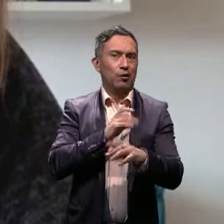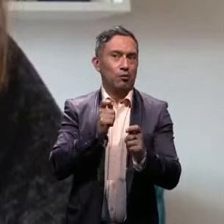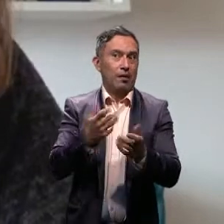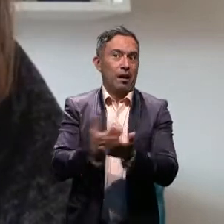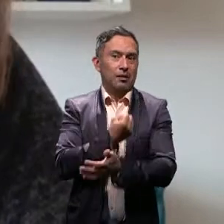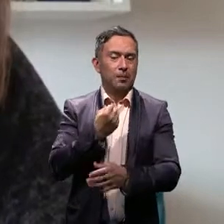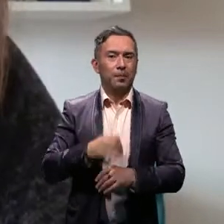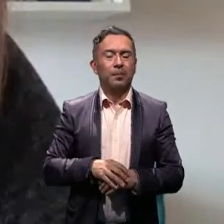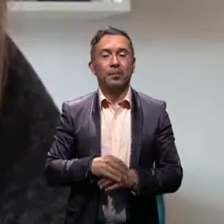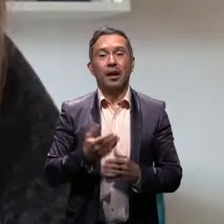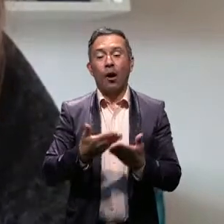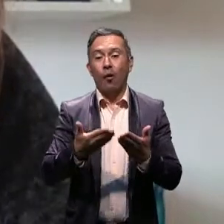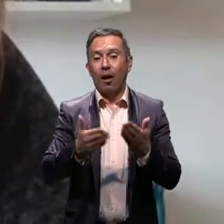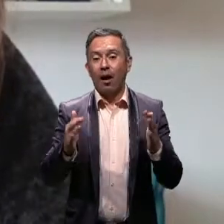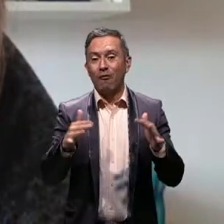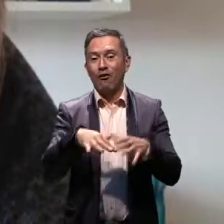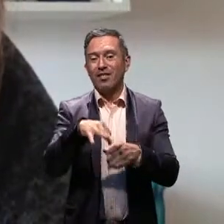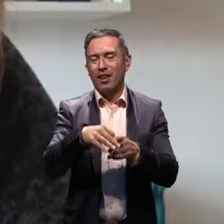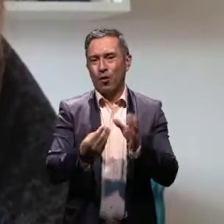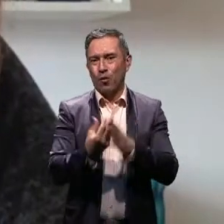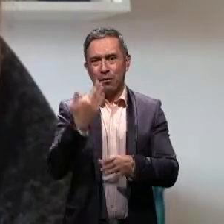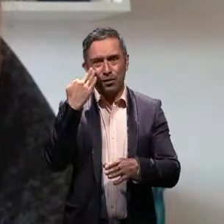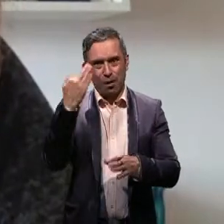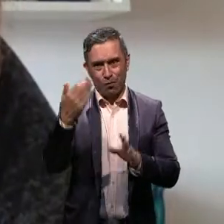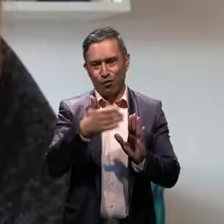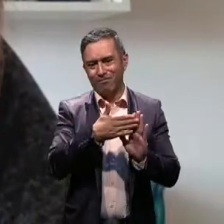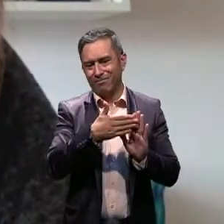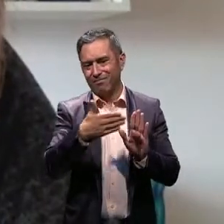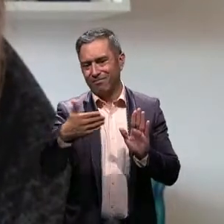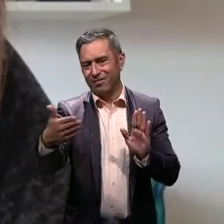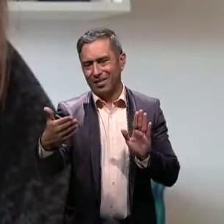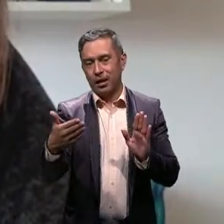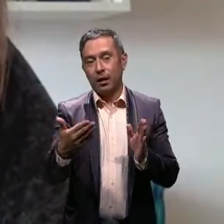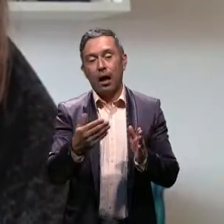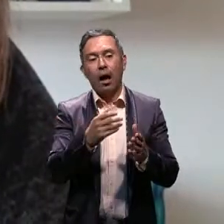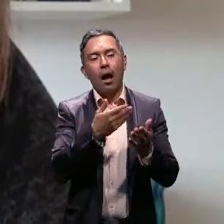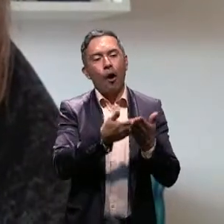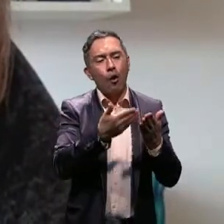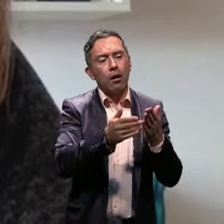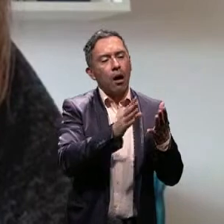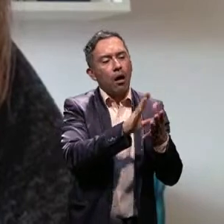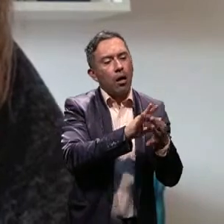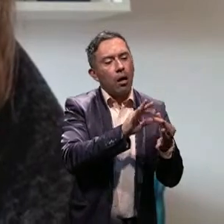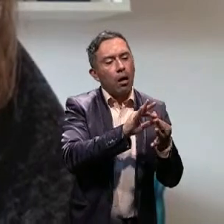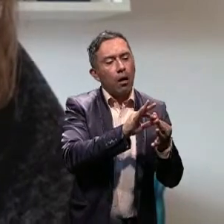fundamental. We are in a new era where post-truth